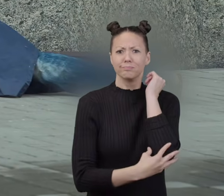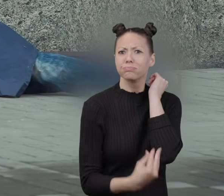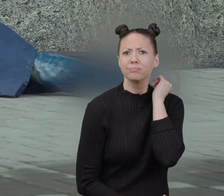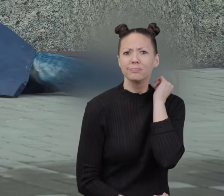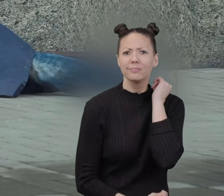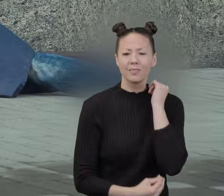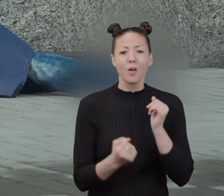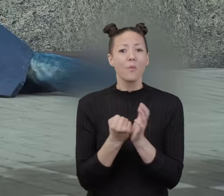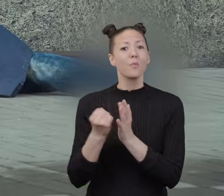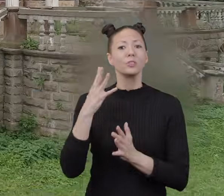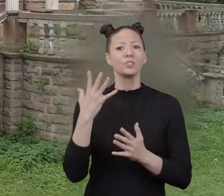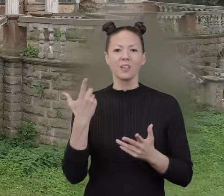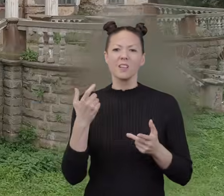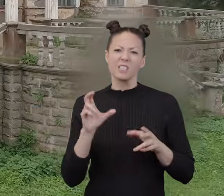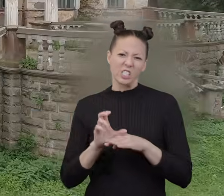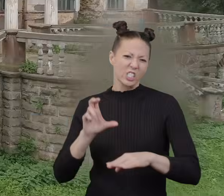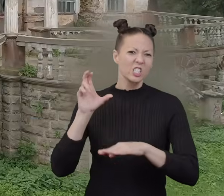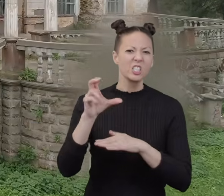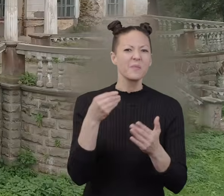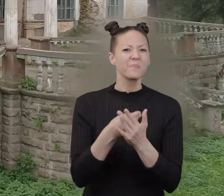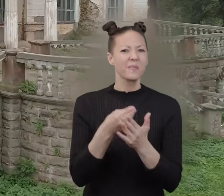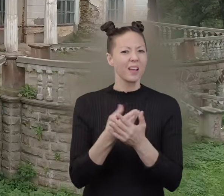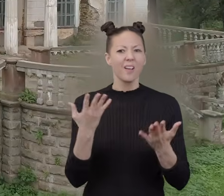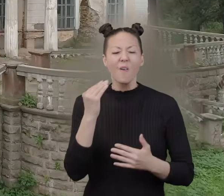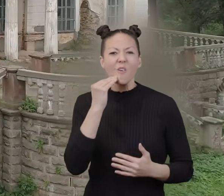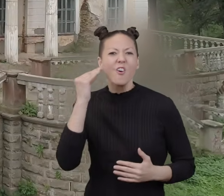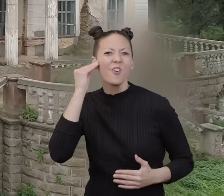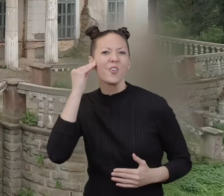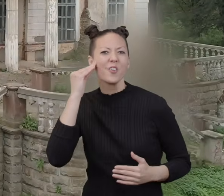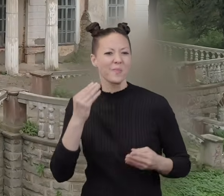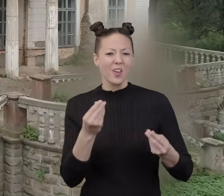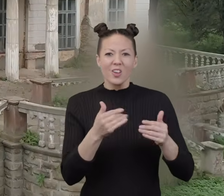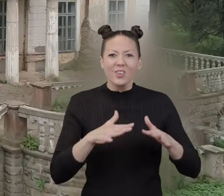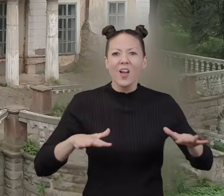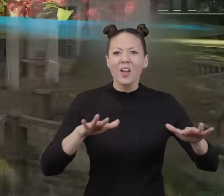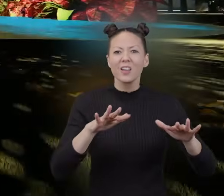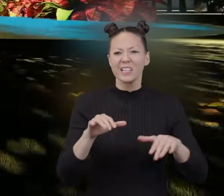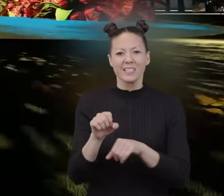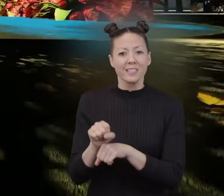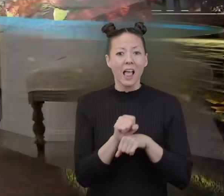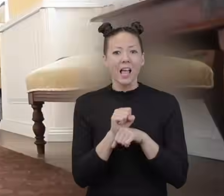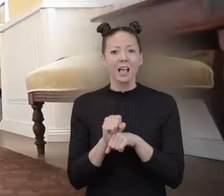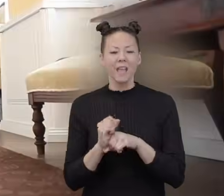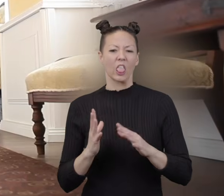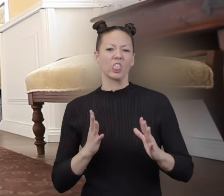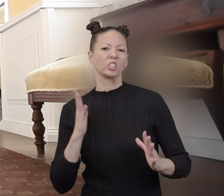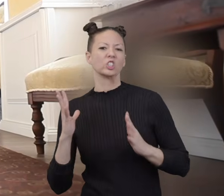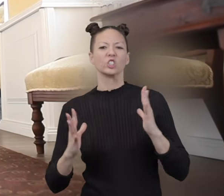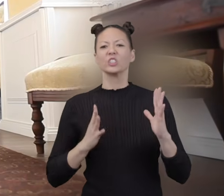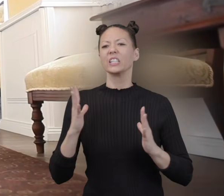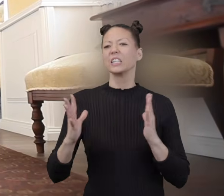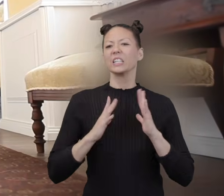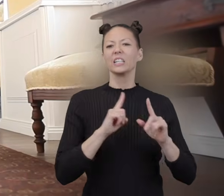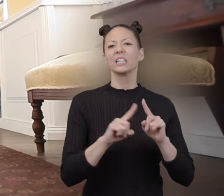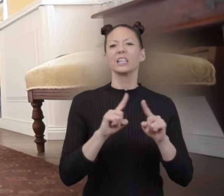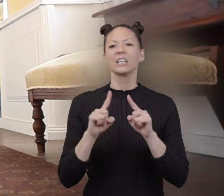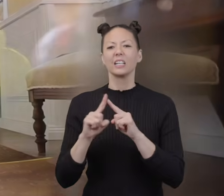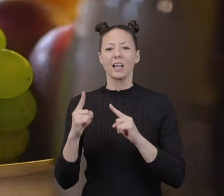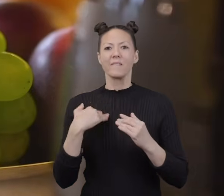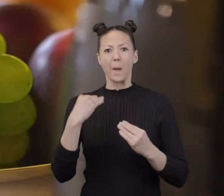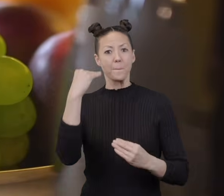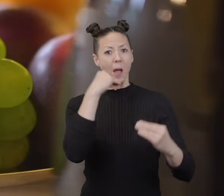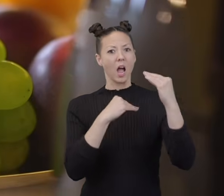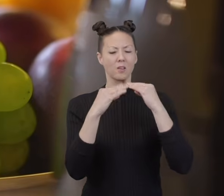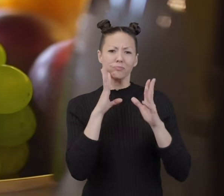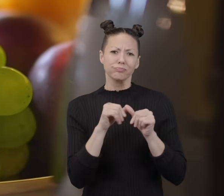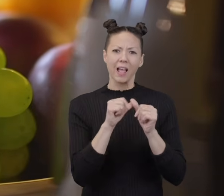got poorer. The rich spent large sums of money on homes, gardens, slaves, and luxuries. They